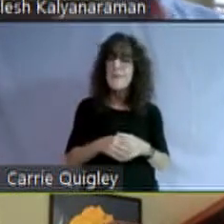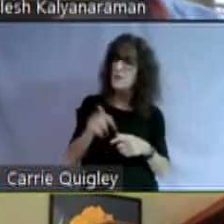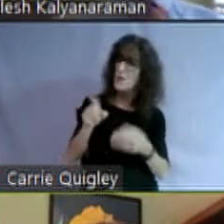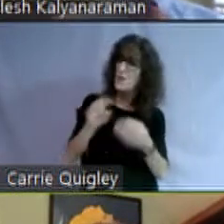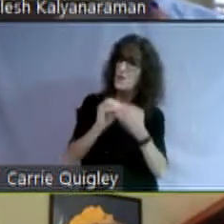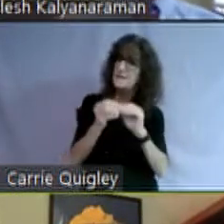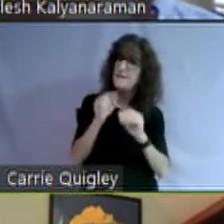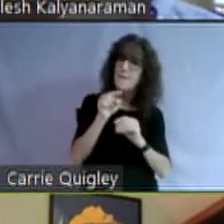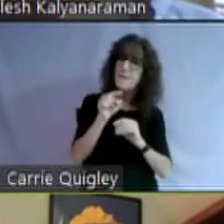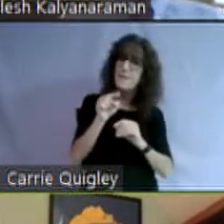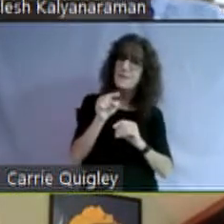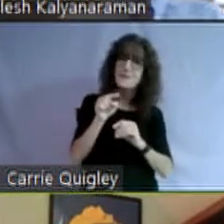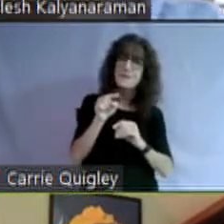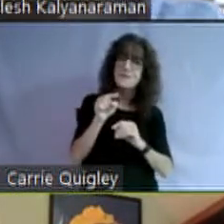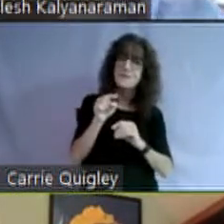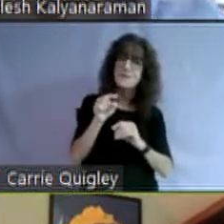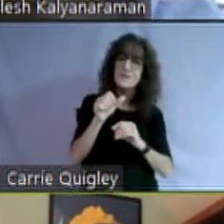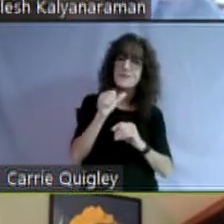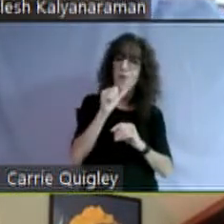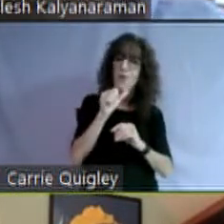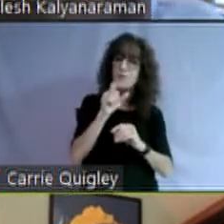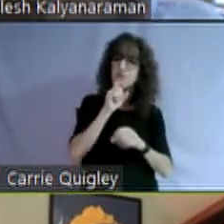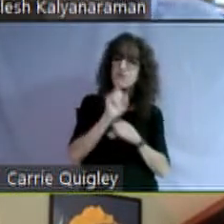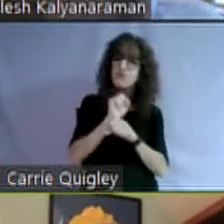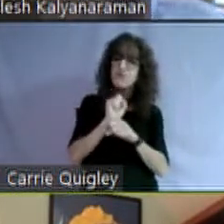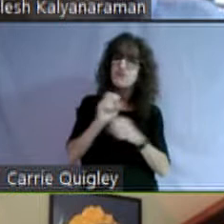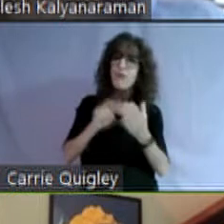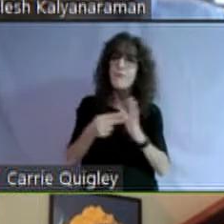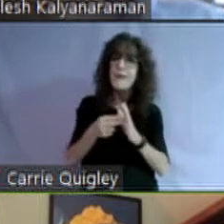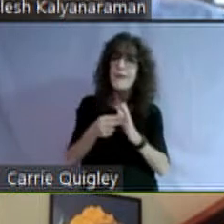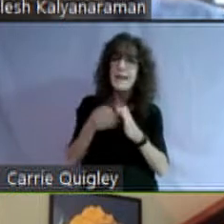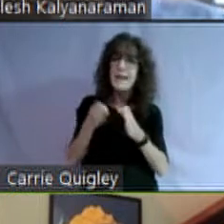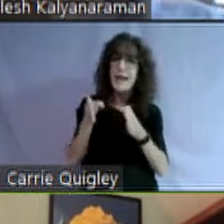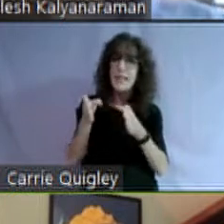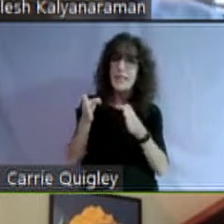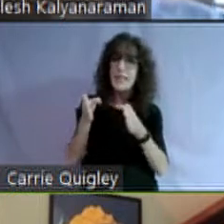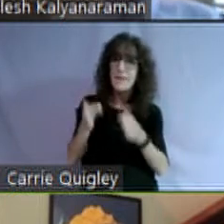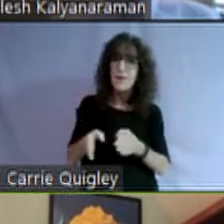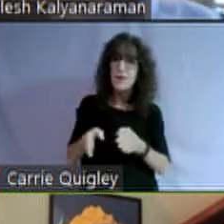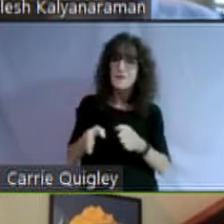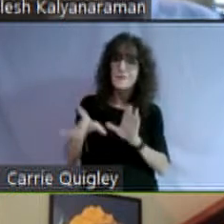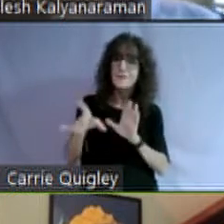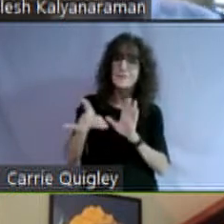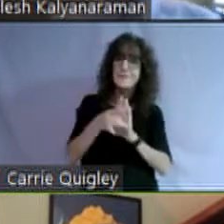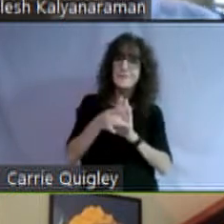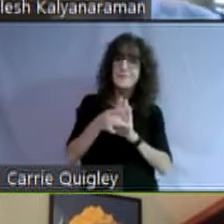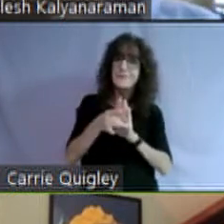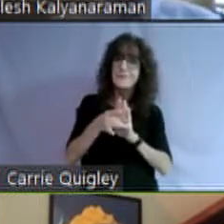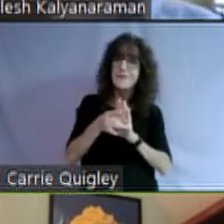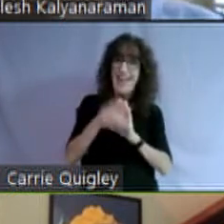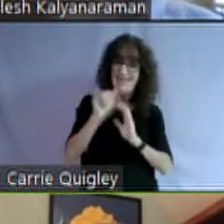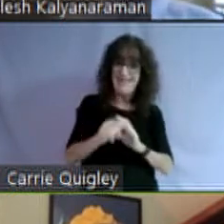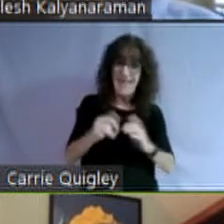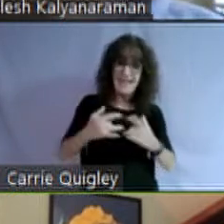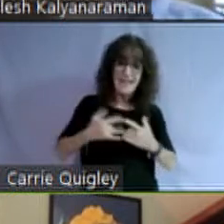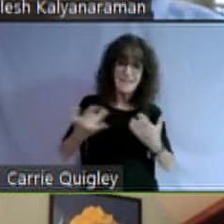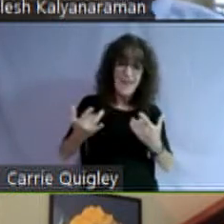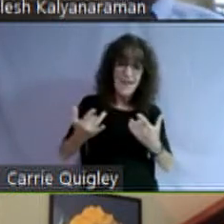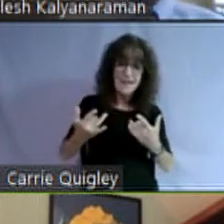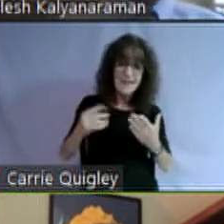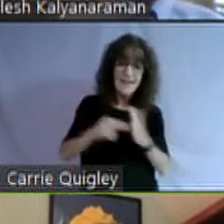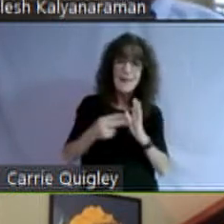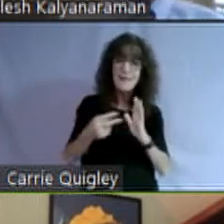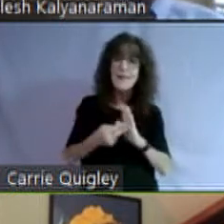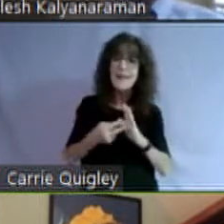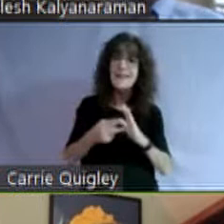numbers don't actually mean that the person got the coronavirus at this event. It just means that when they were